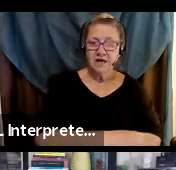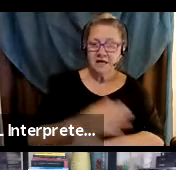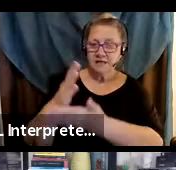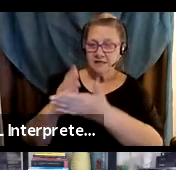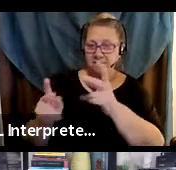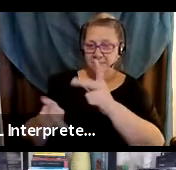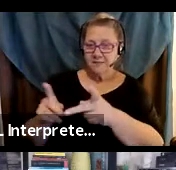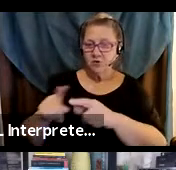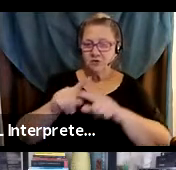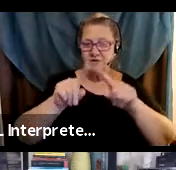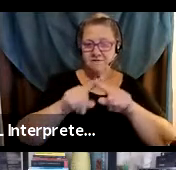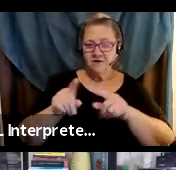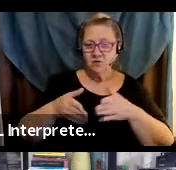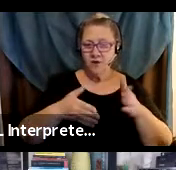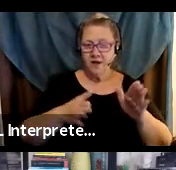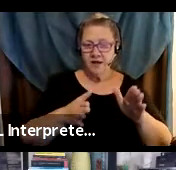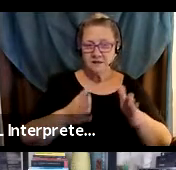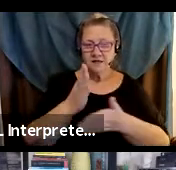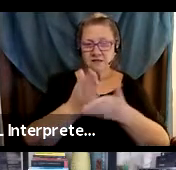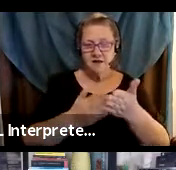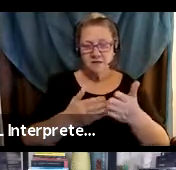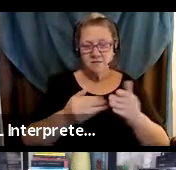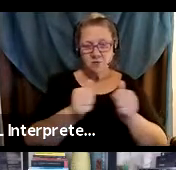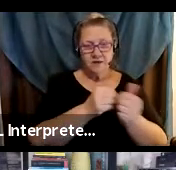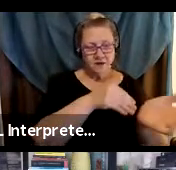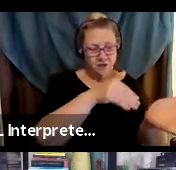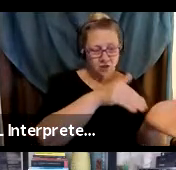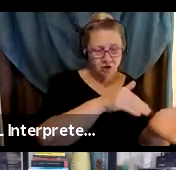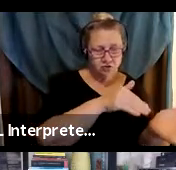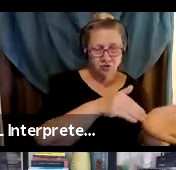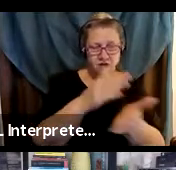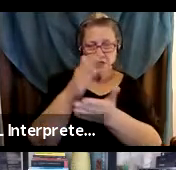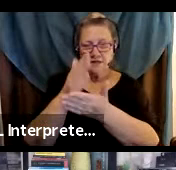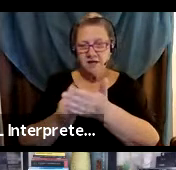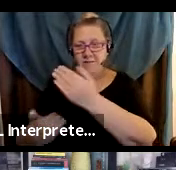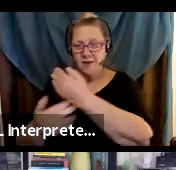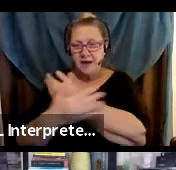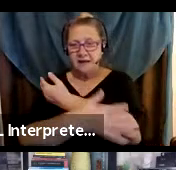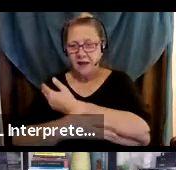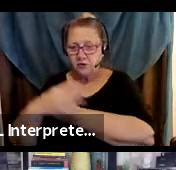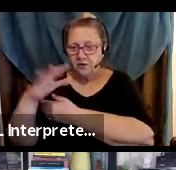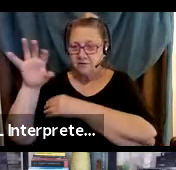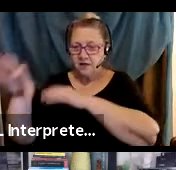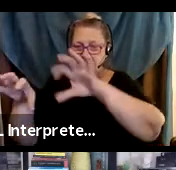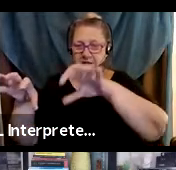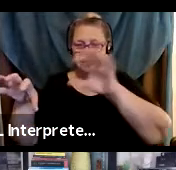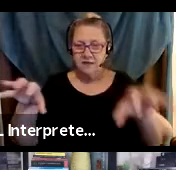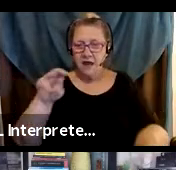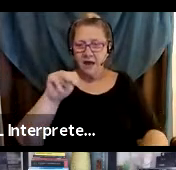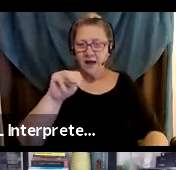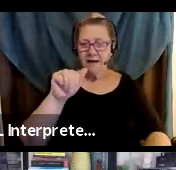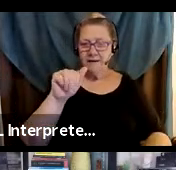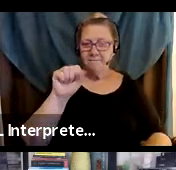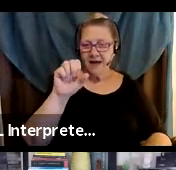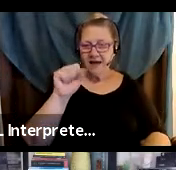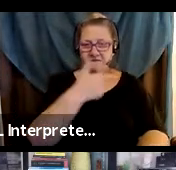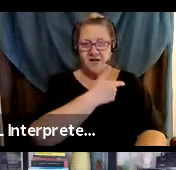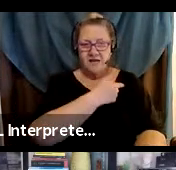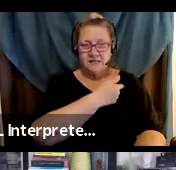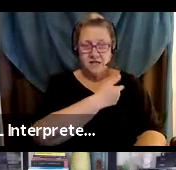health providers, but many not, through, county sites, mass vaccination sites, etc. And so I guess I'm just curious if there